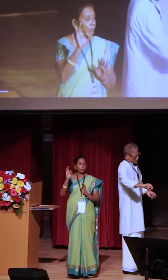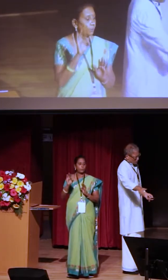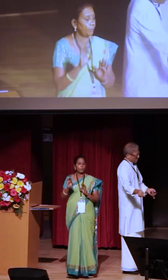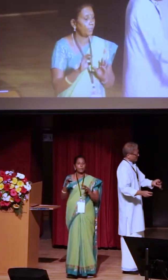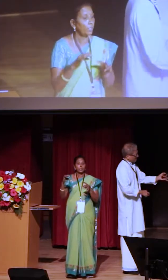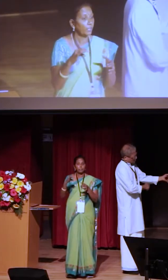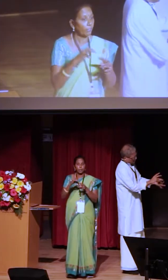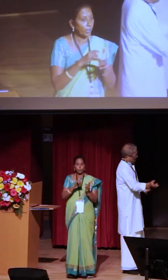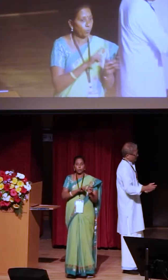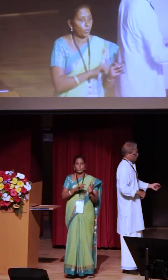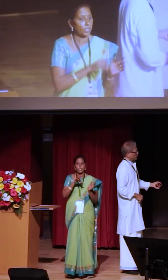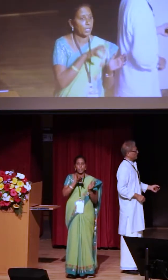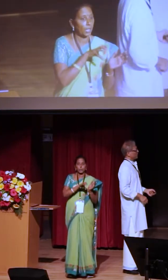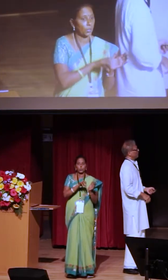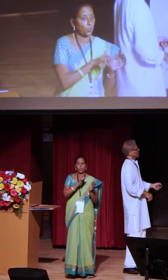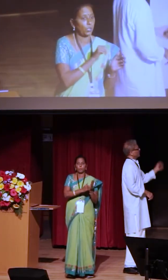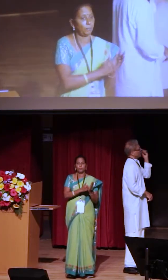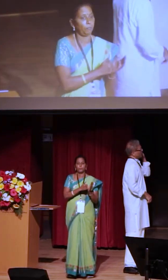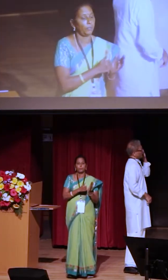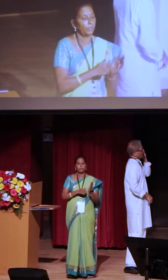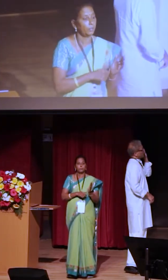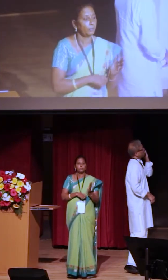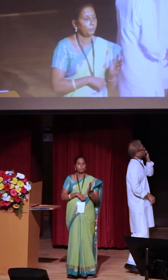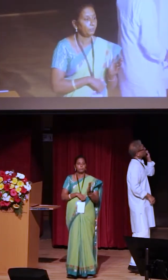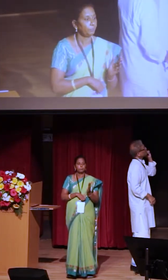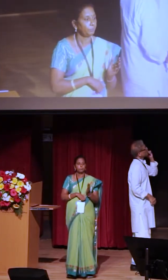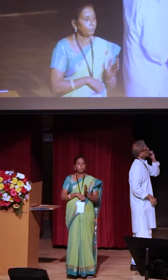will figure one is the controller and they move it around.